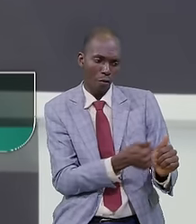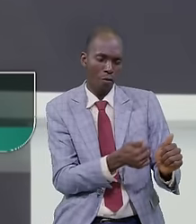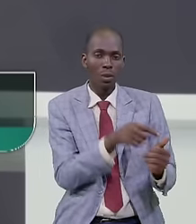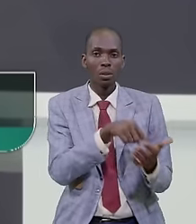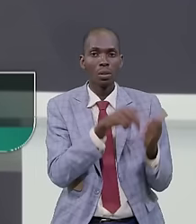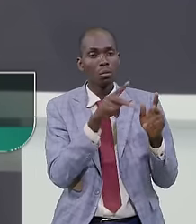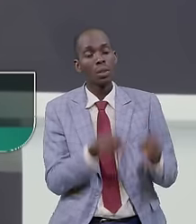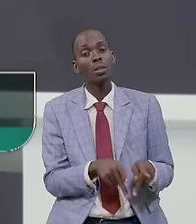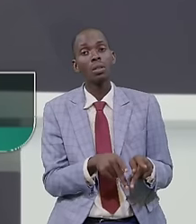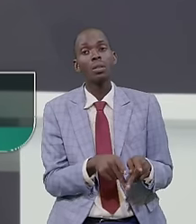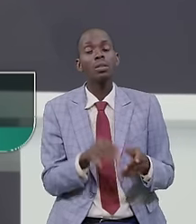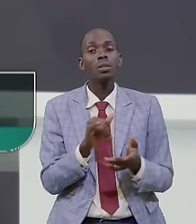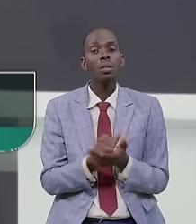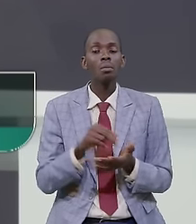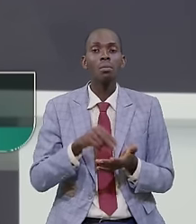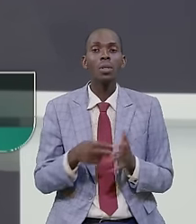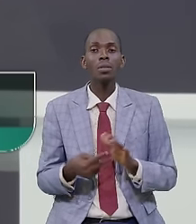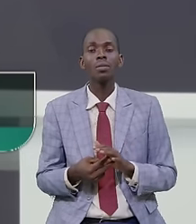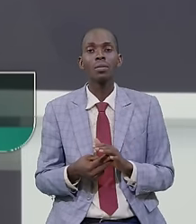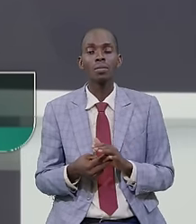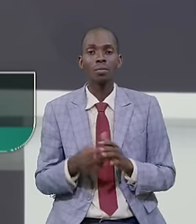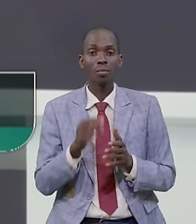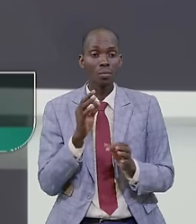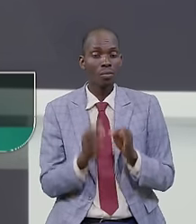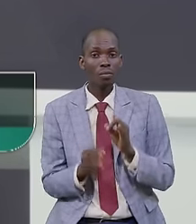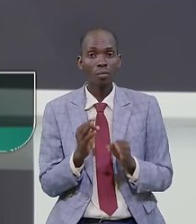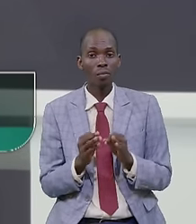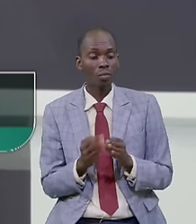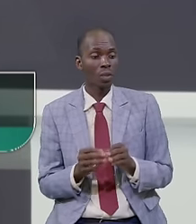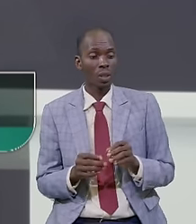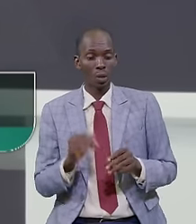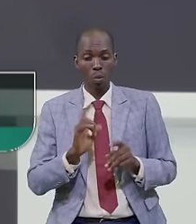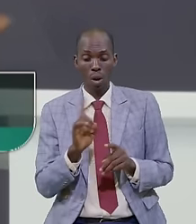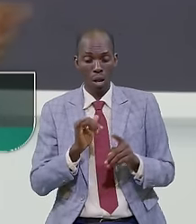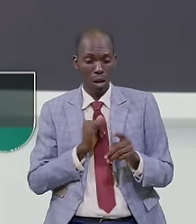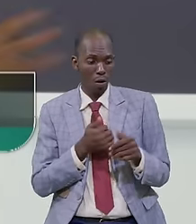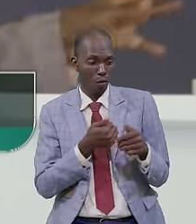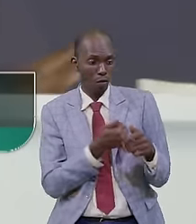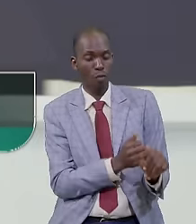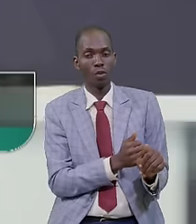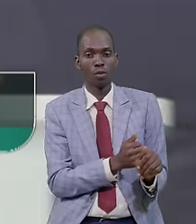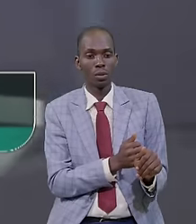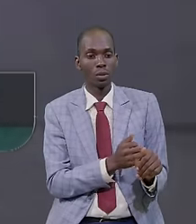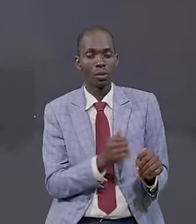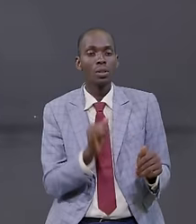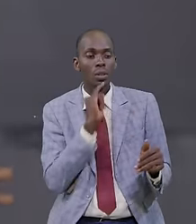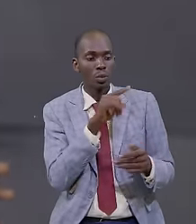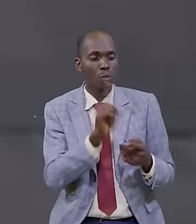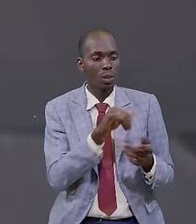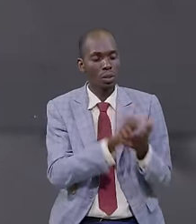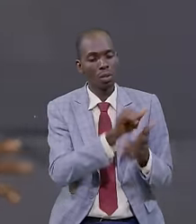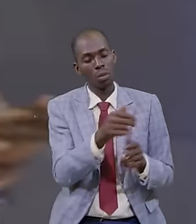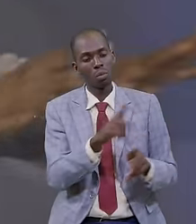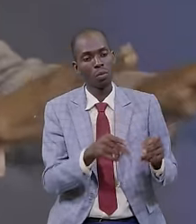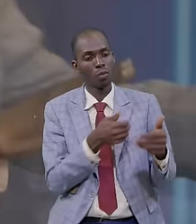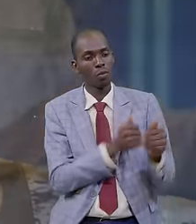it means they approve of this. If they don't approve of that, if they come from that direction, and they